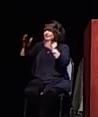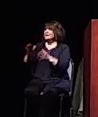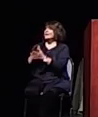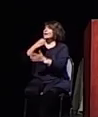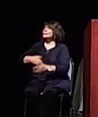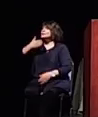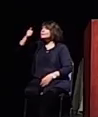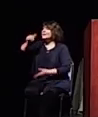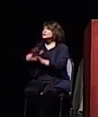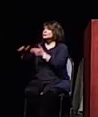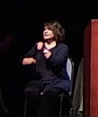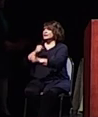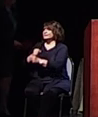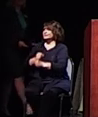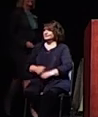best this school year.